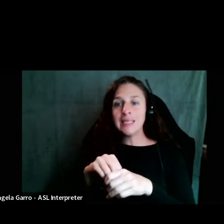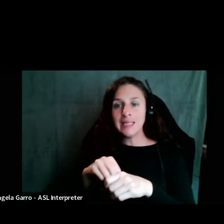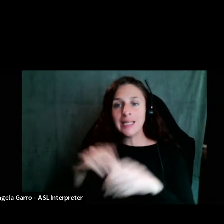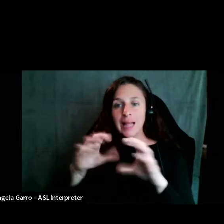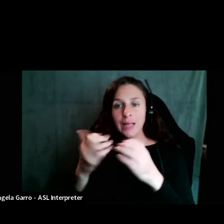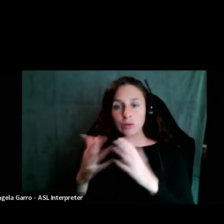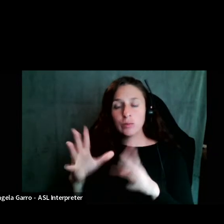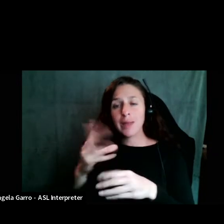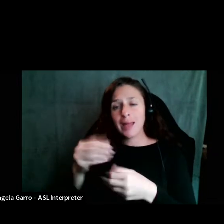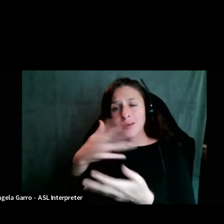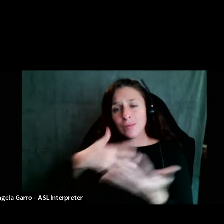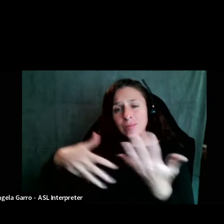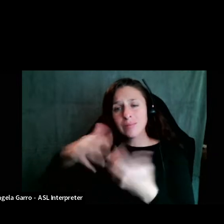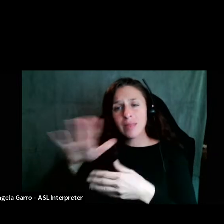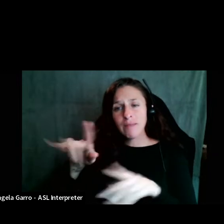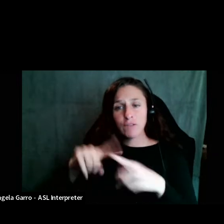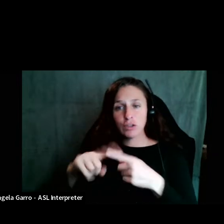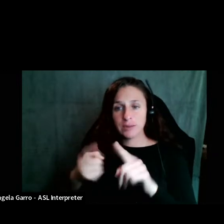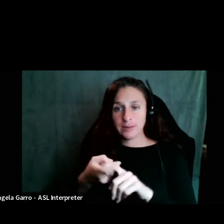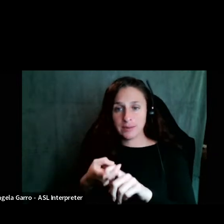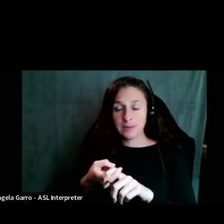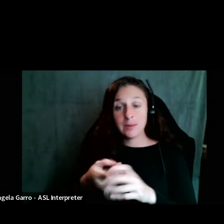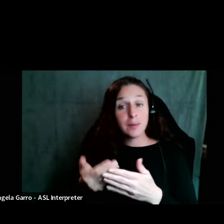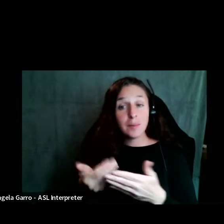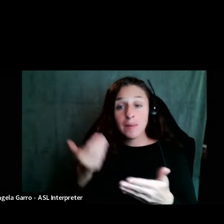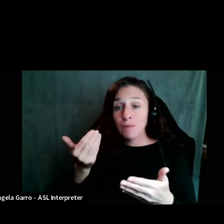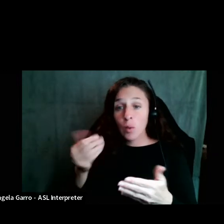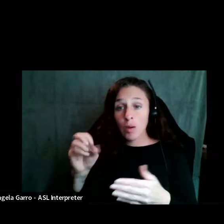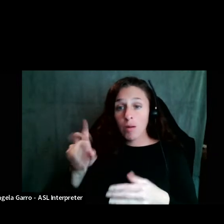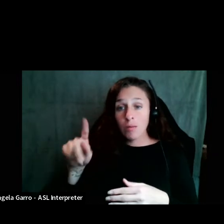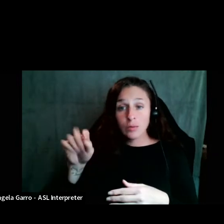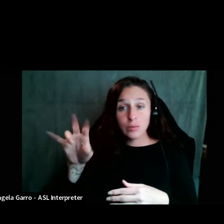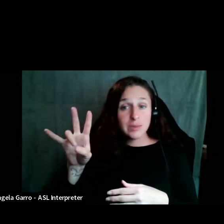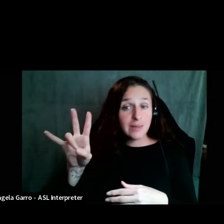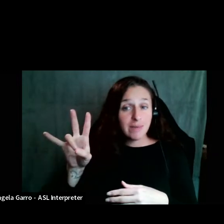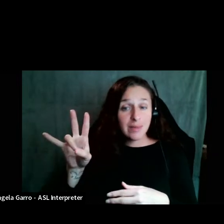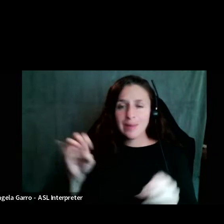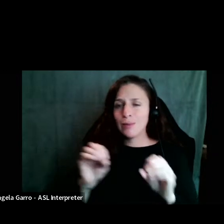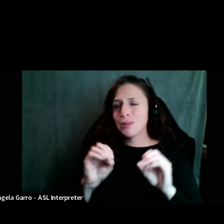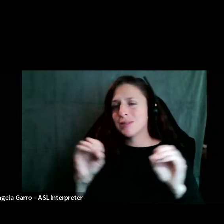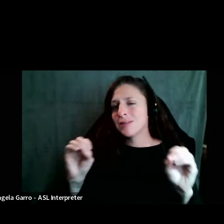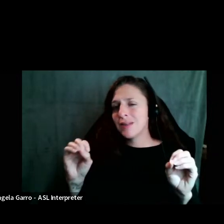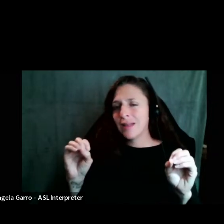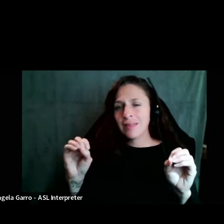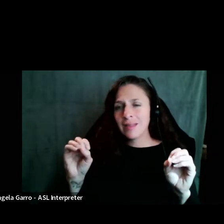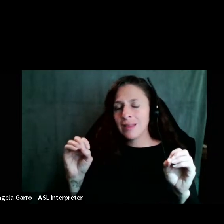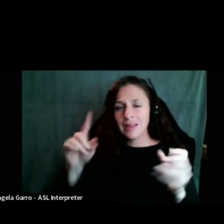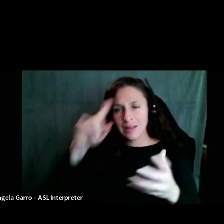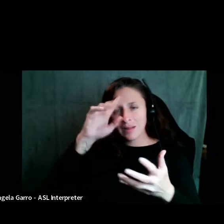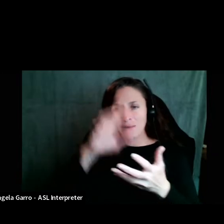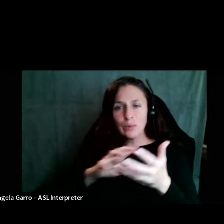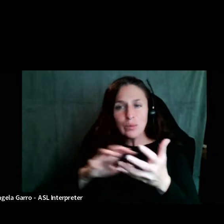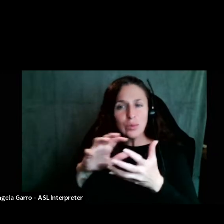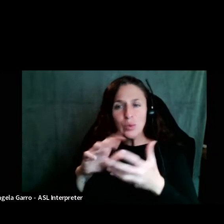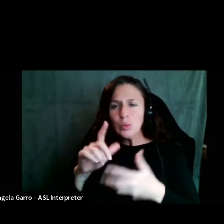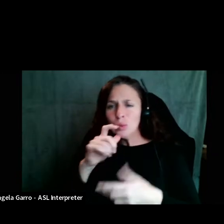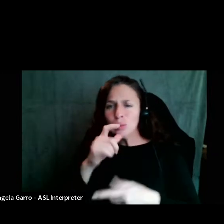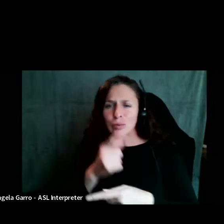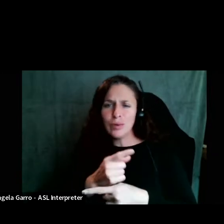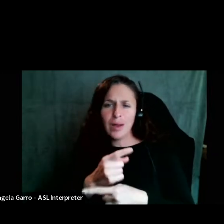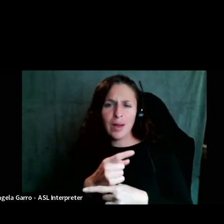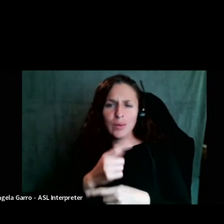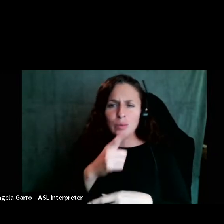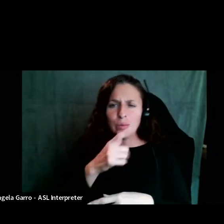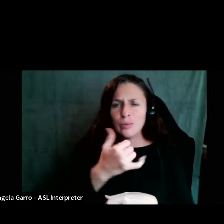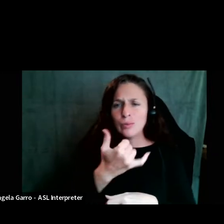their friends. Before October 7th, there was none of this confusion of who's right,